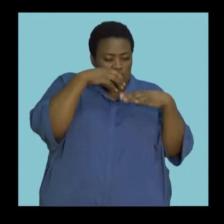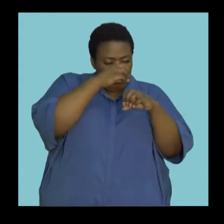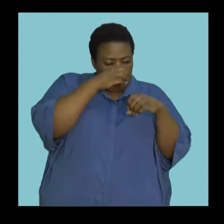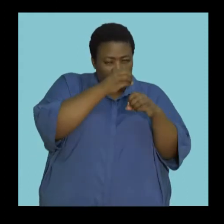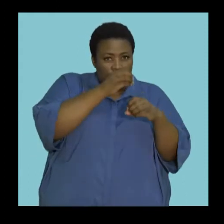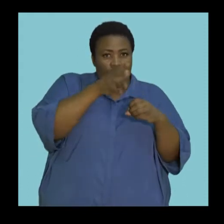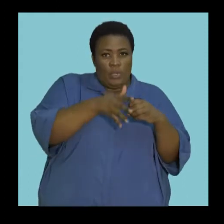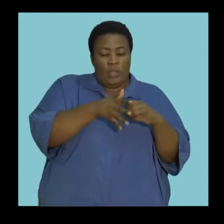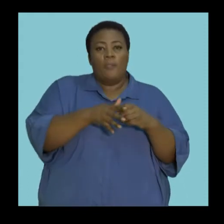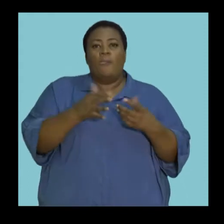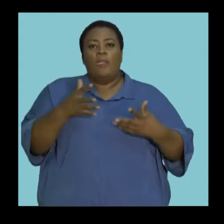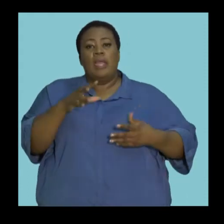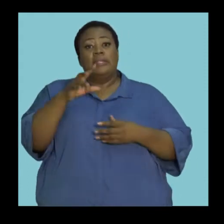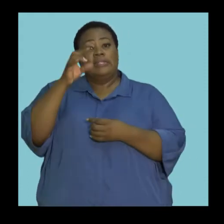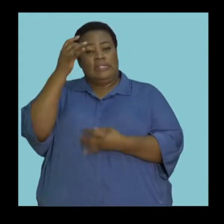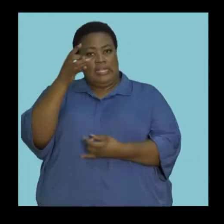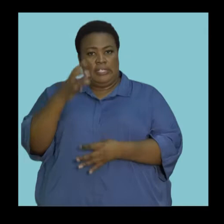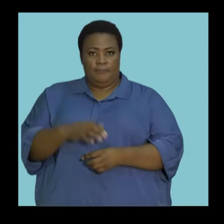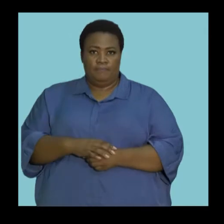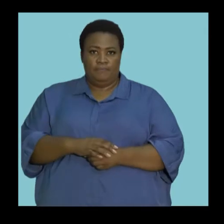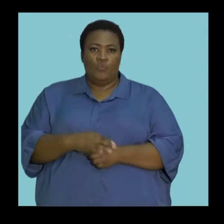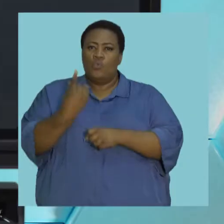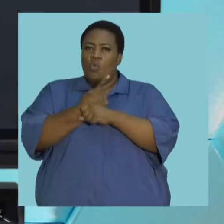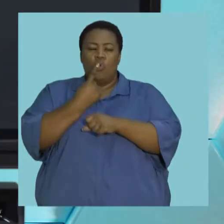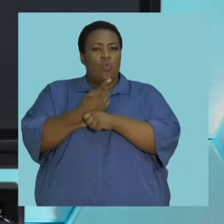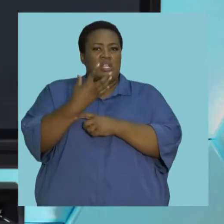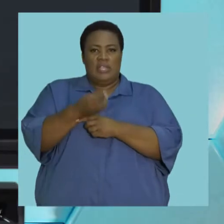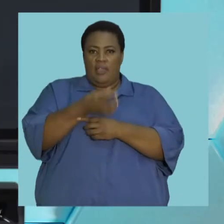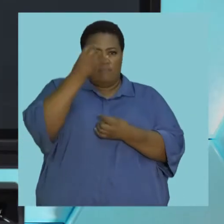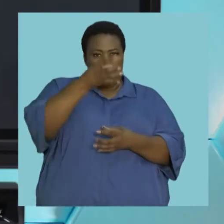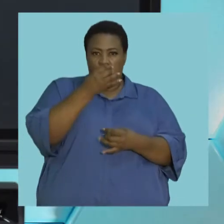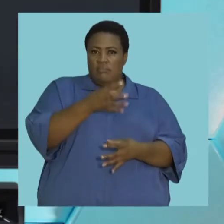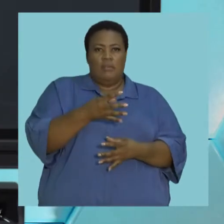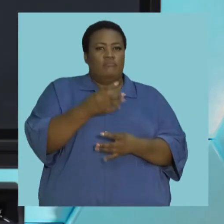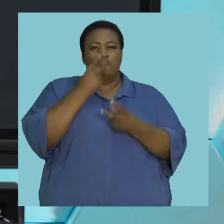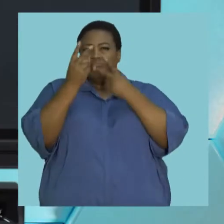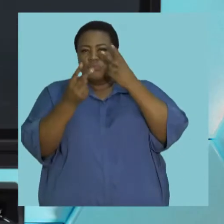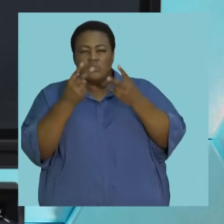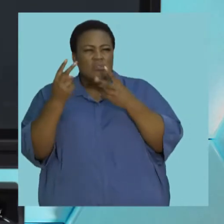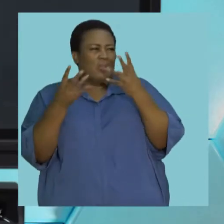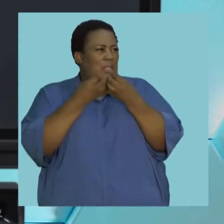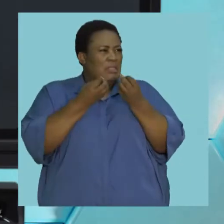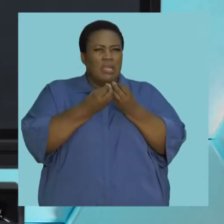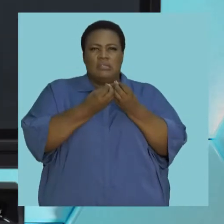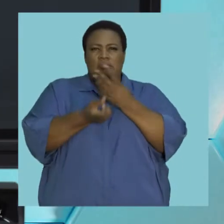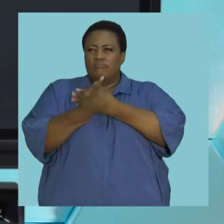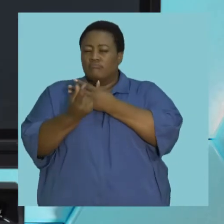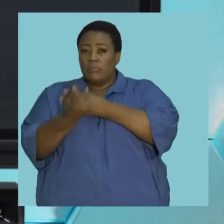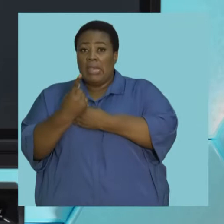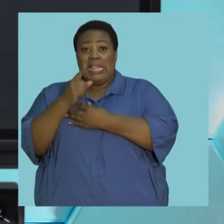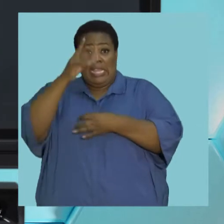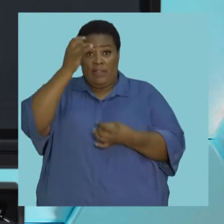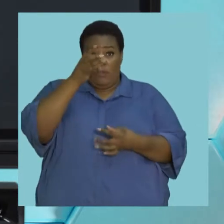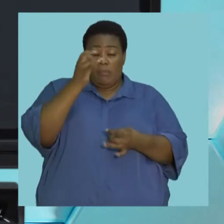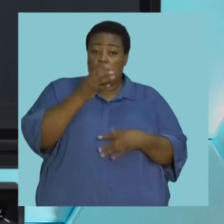have said. So we're constantly surrounded by data, information, visual, stimulus that come in, and that information